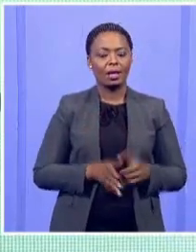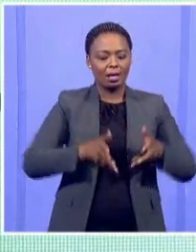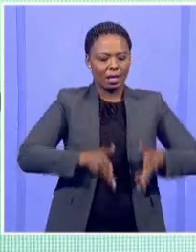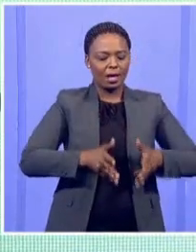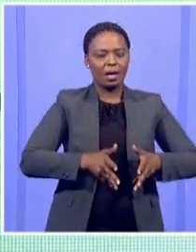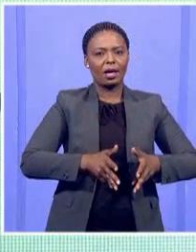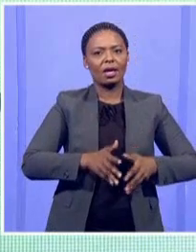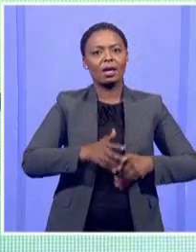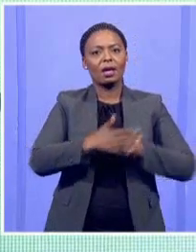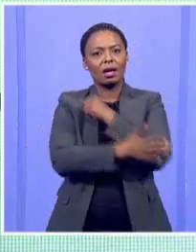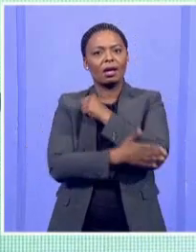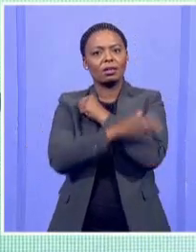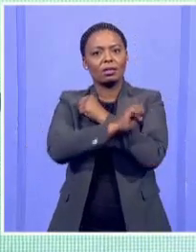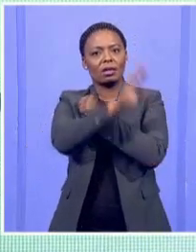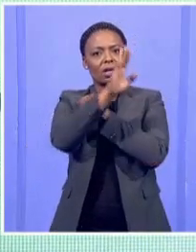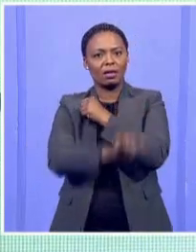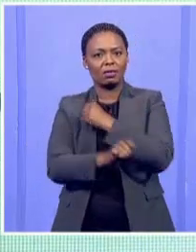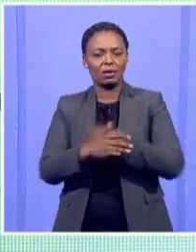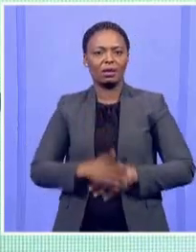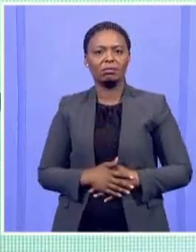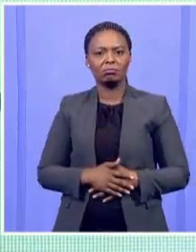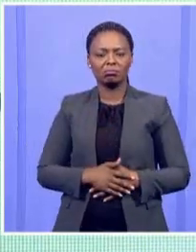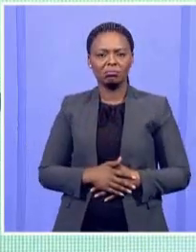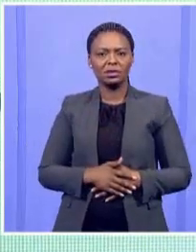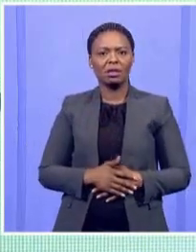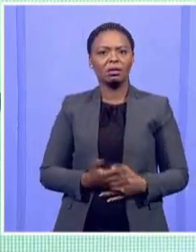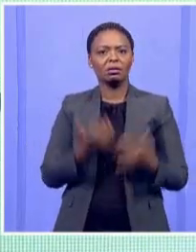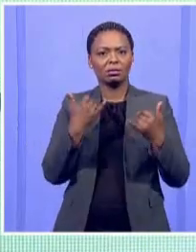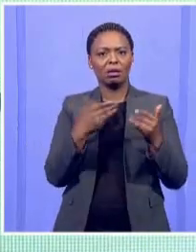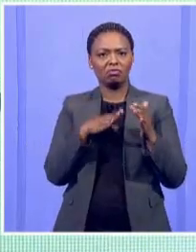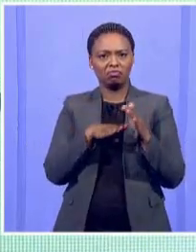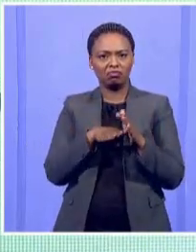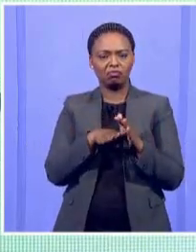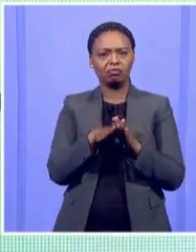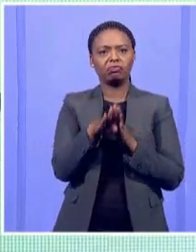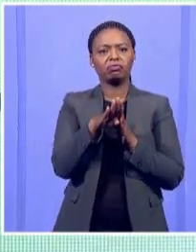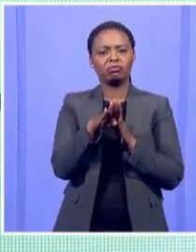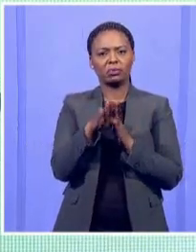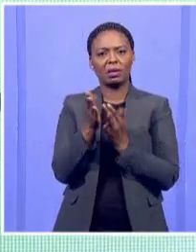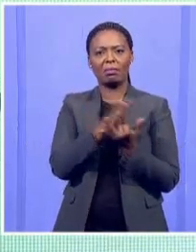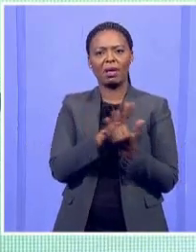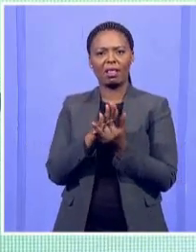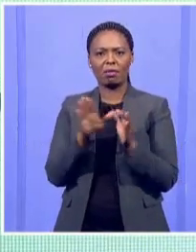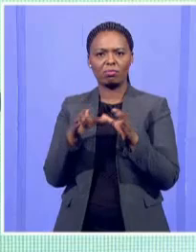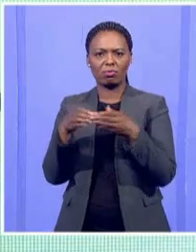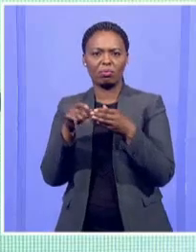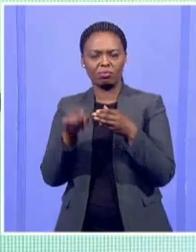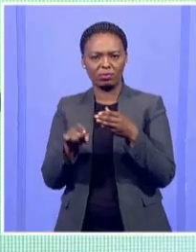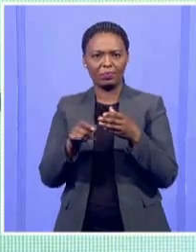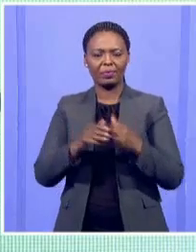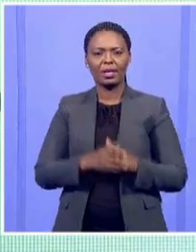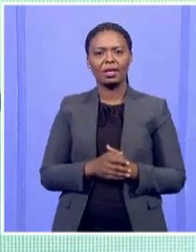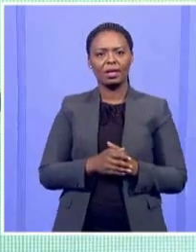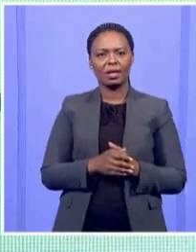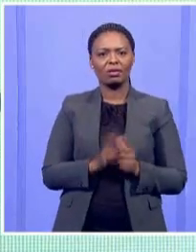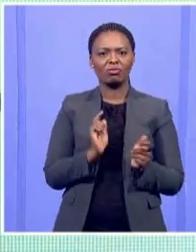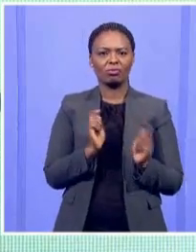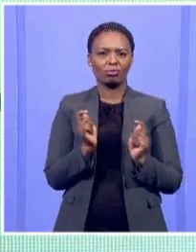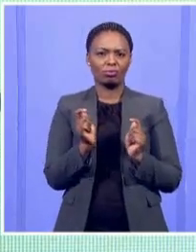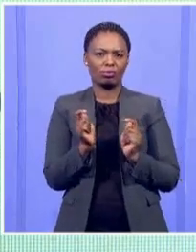demographics shows that the population is changing with a growing middle class, and with the trends which then